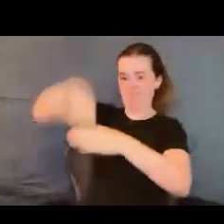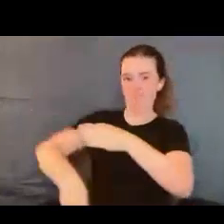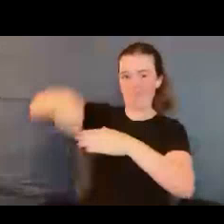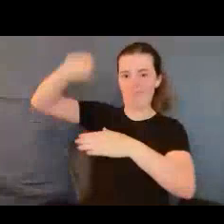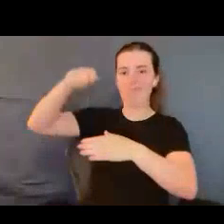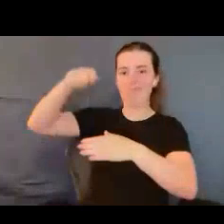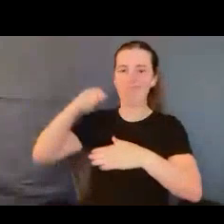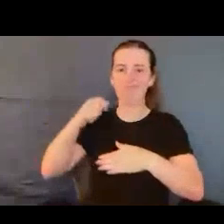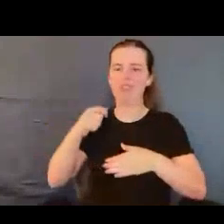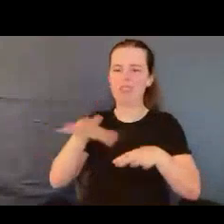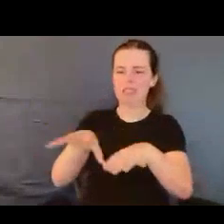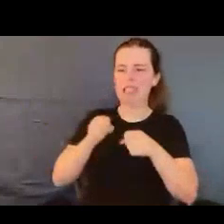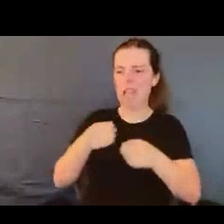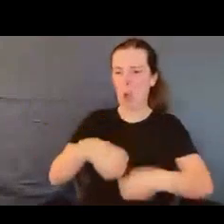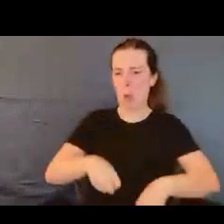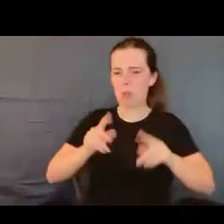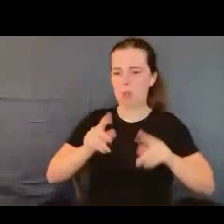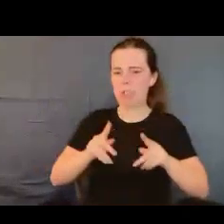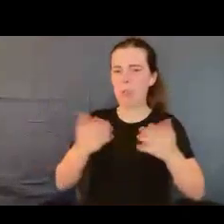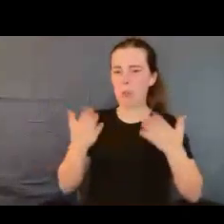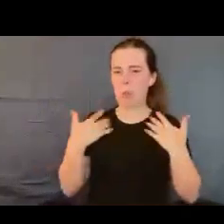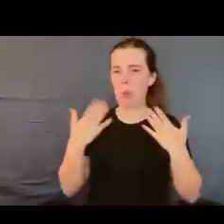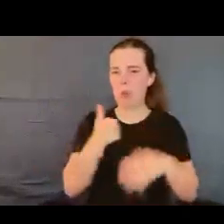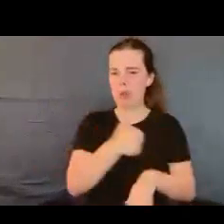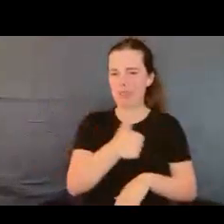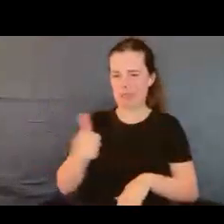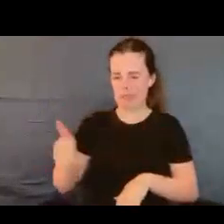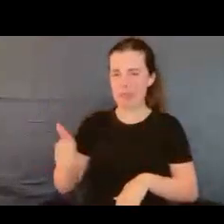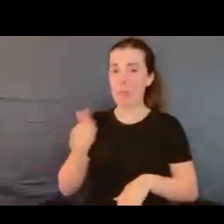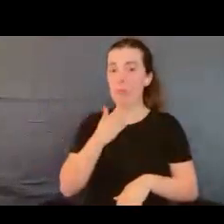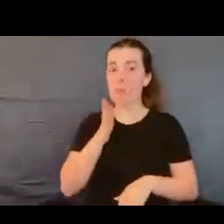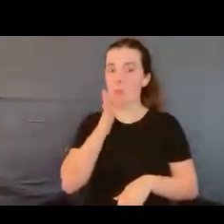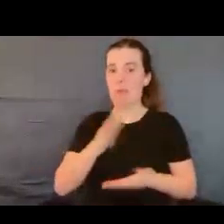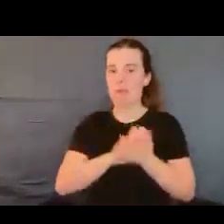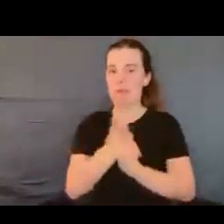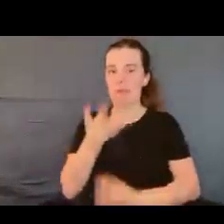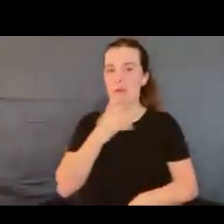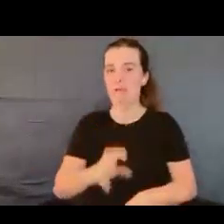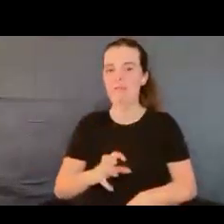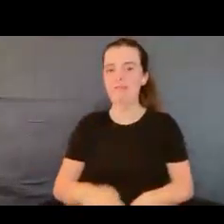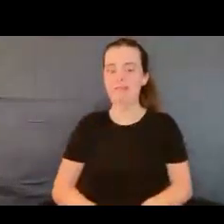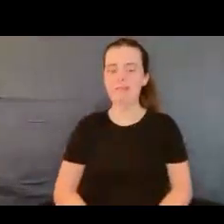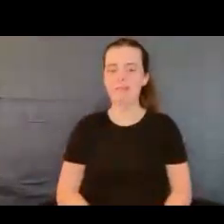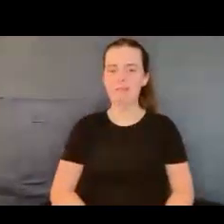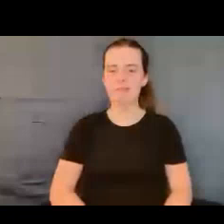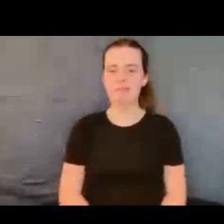at that point, just because it'll start warming up and you'll really feel it at that point in the race.